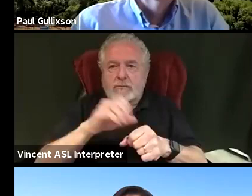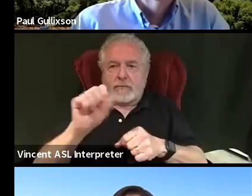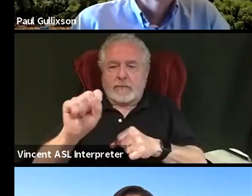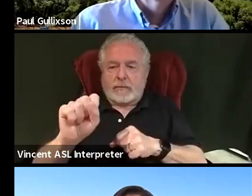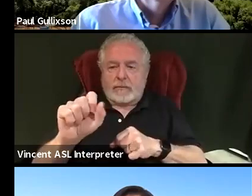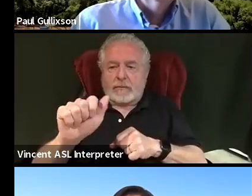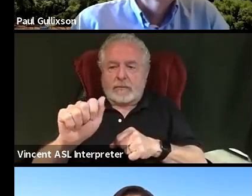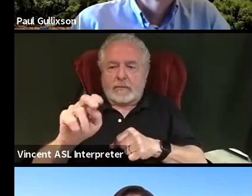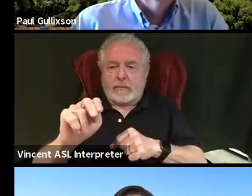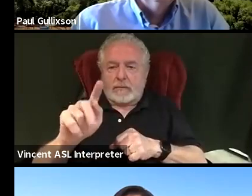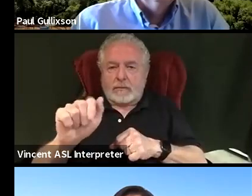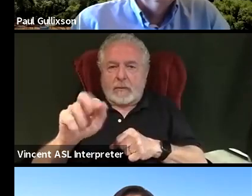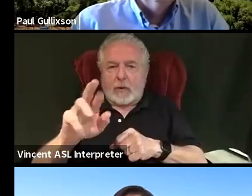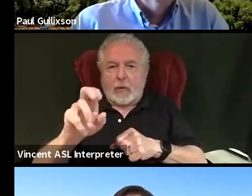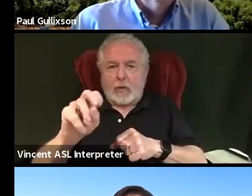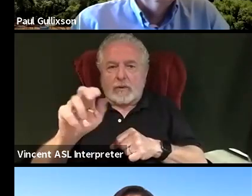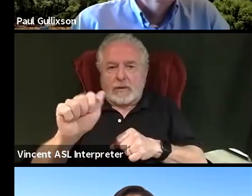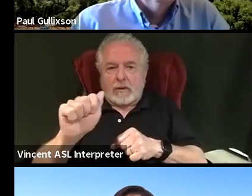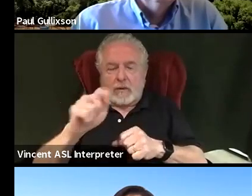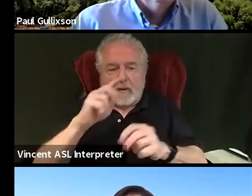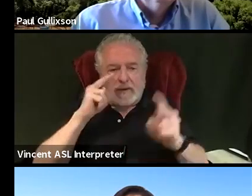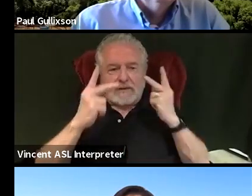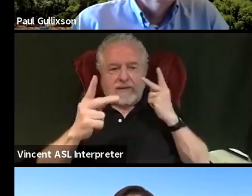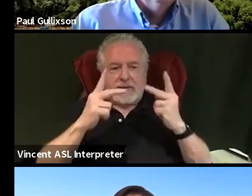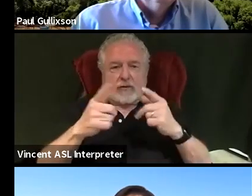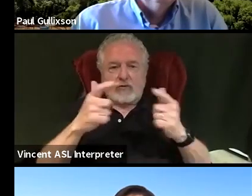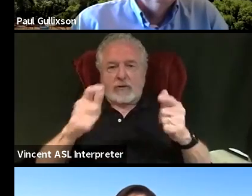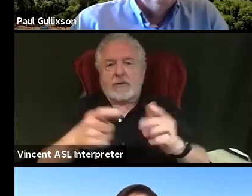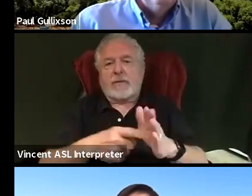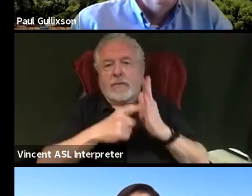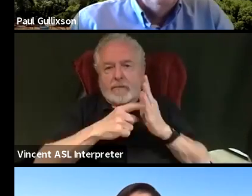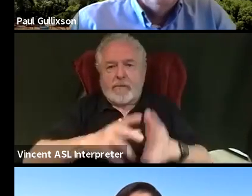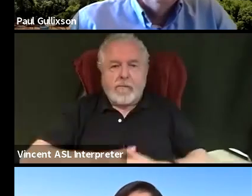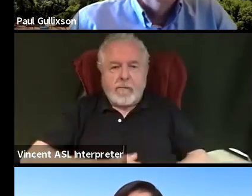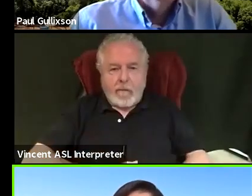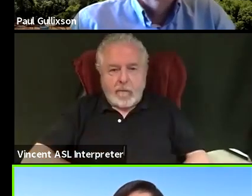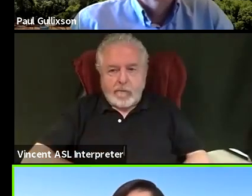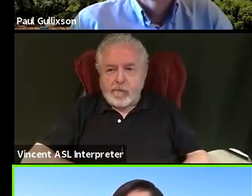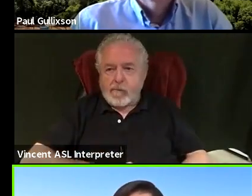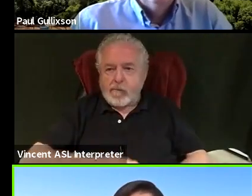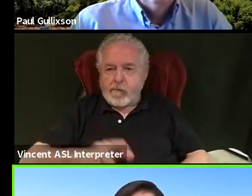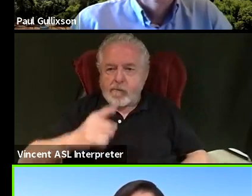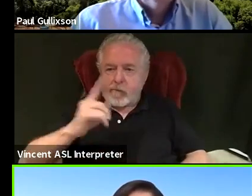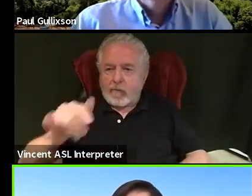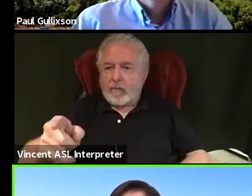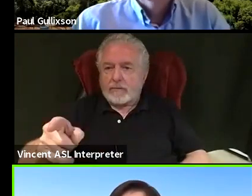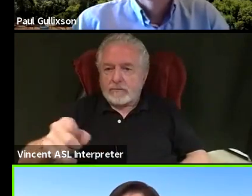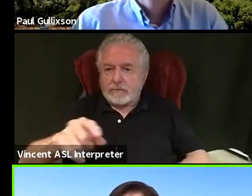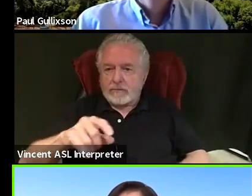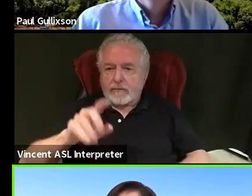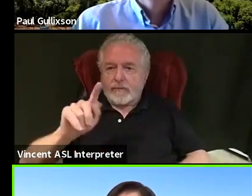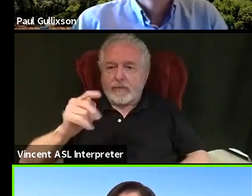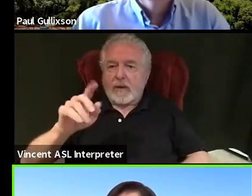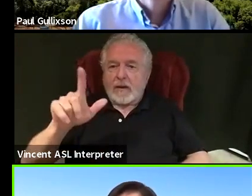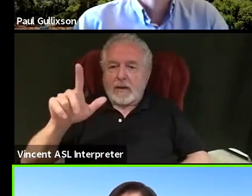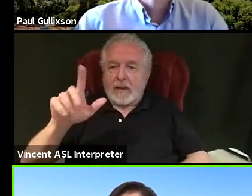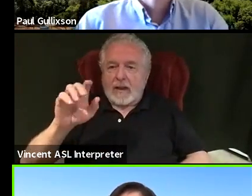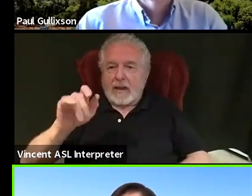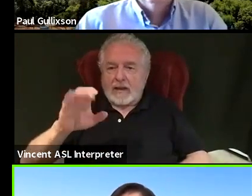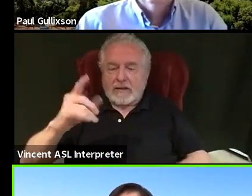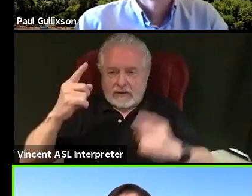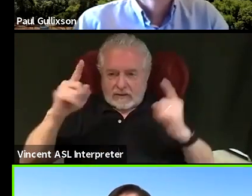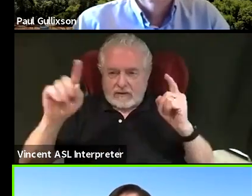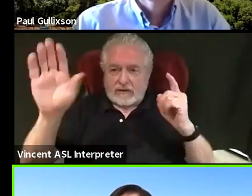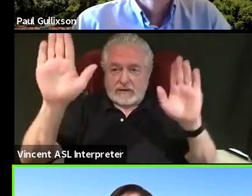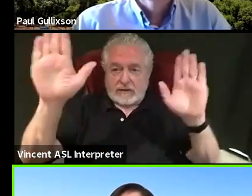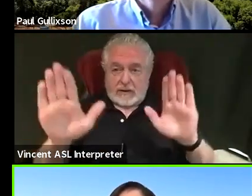Rosa specifically, is where we're seeing the greatest demand. And I'll just add. The LC Allen Clinic this past